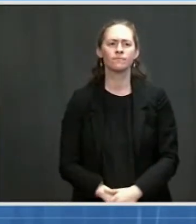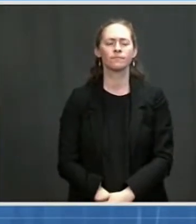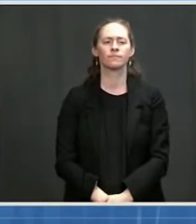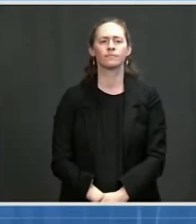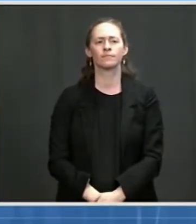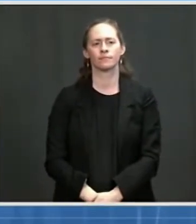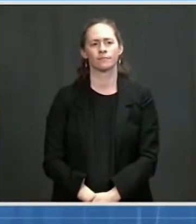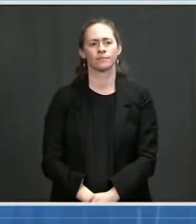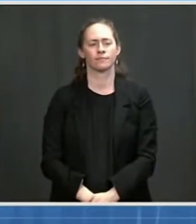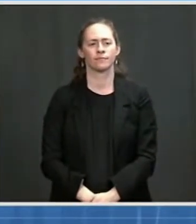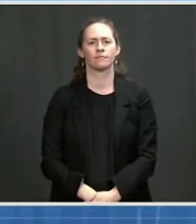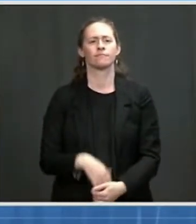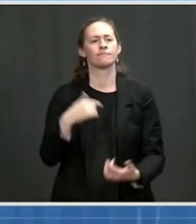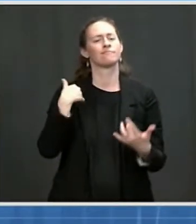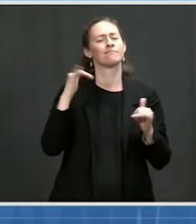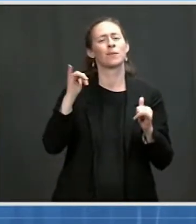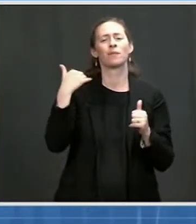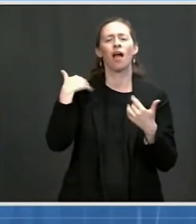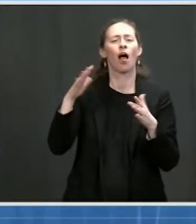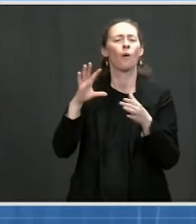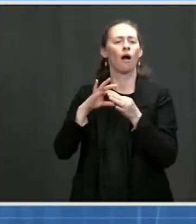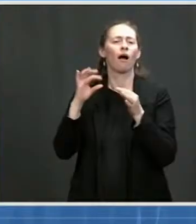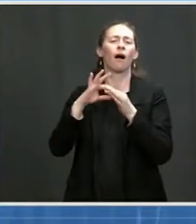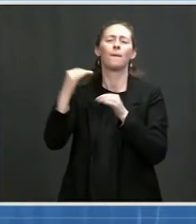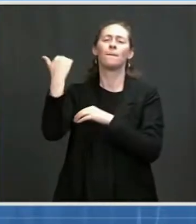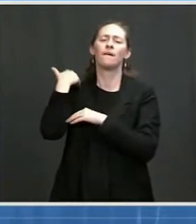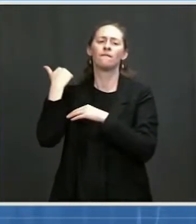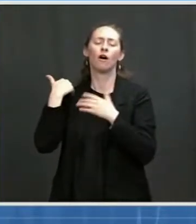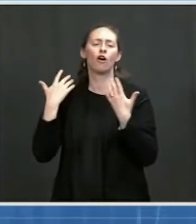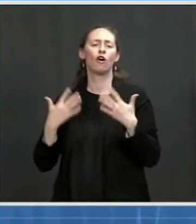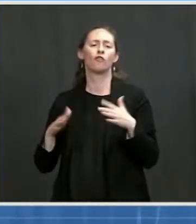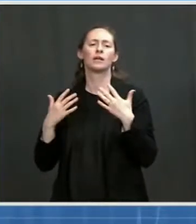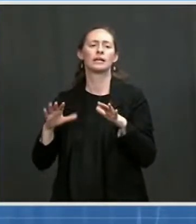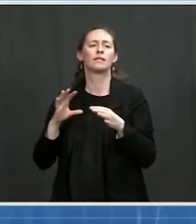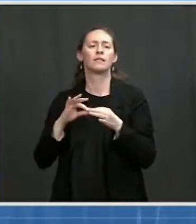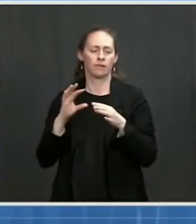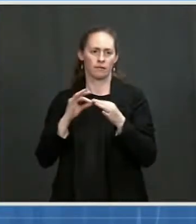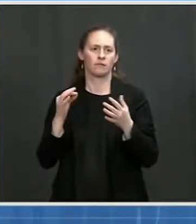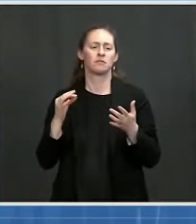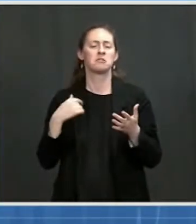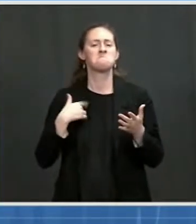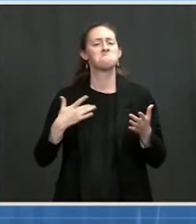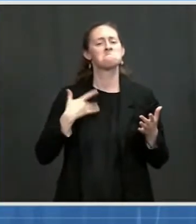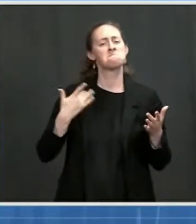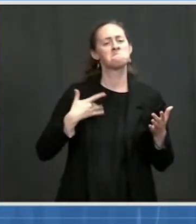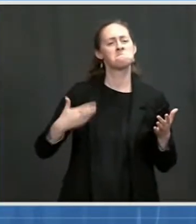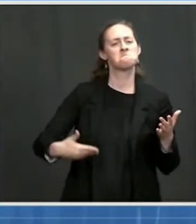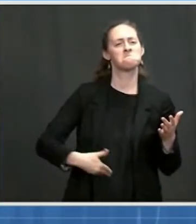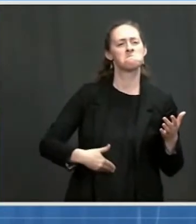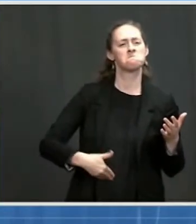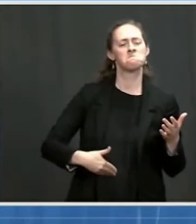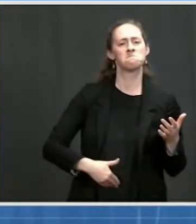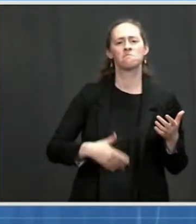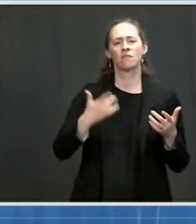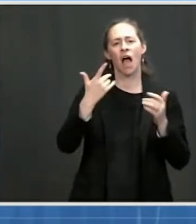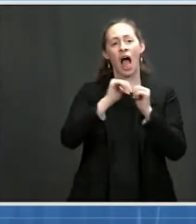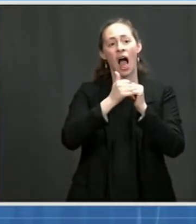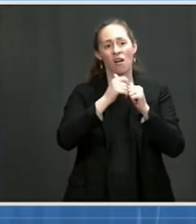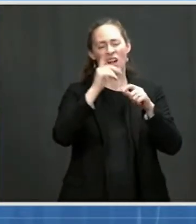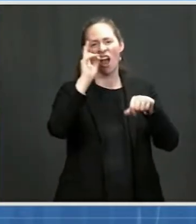times, many of us feel that it is more likely that this is a natural occurrence, as has happened